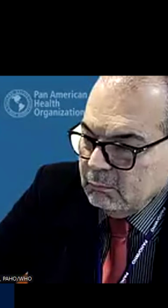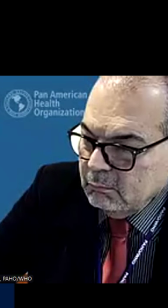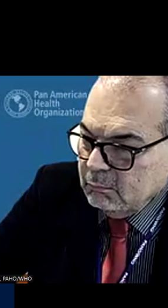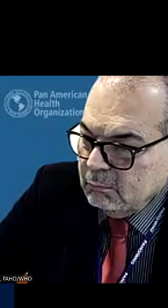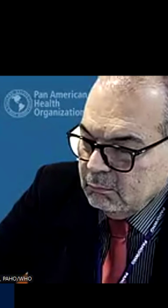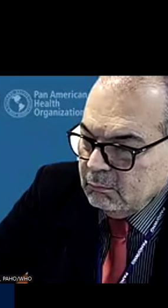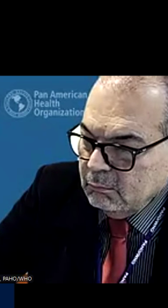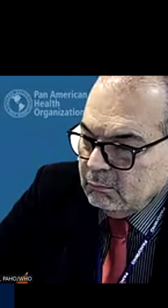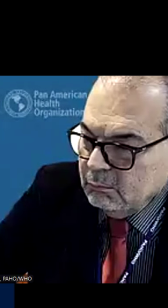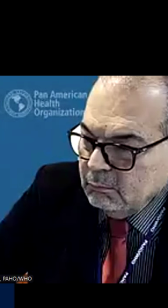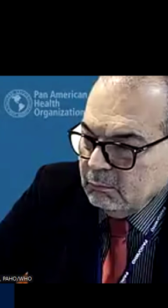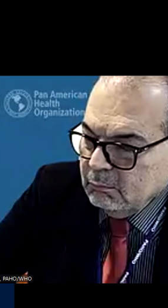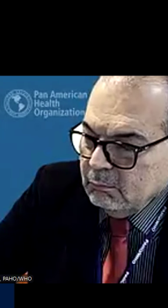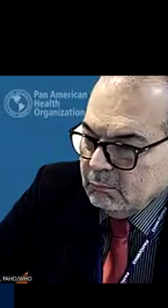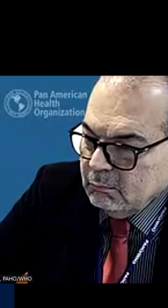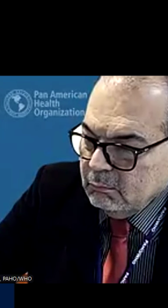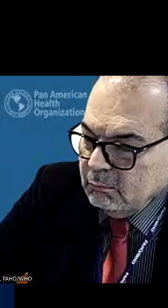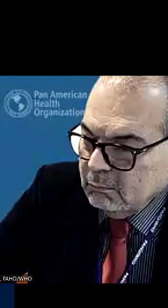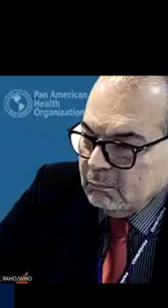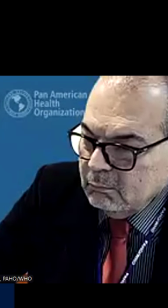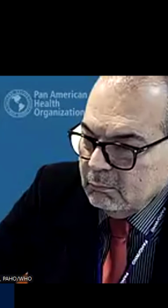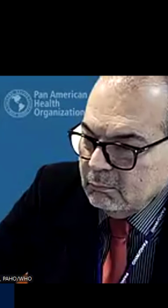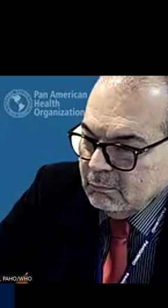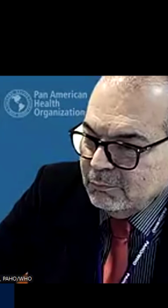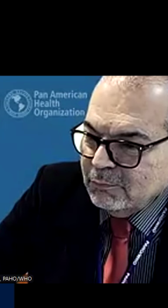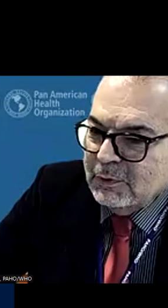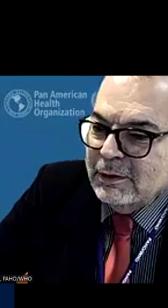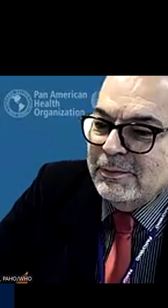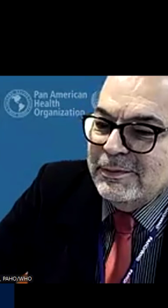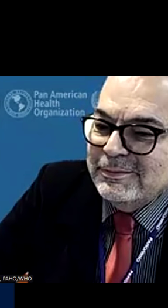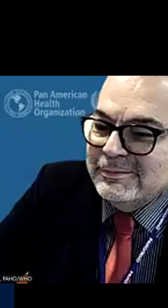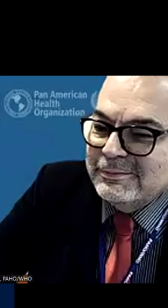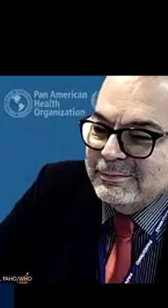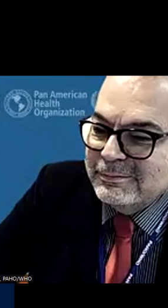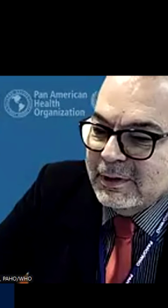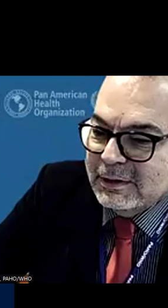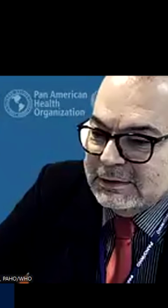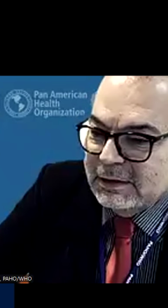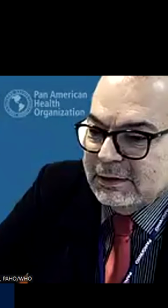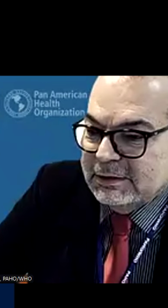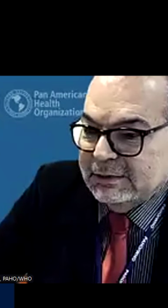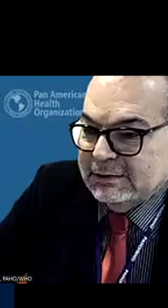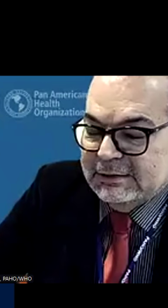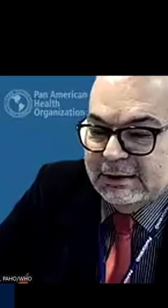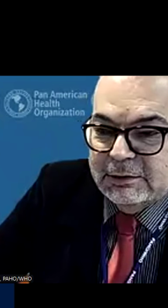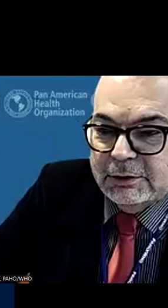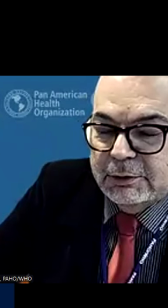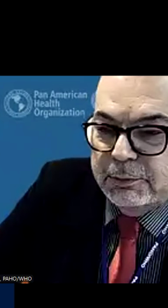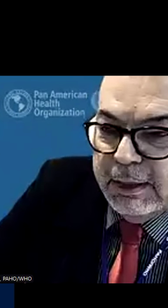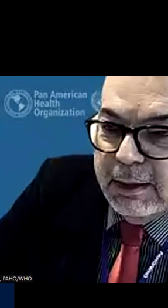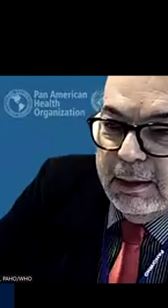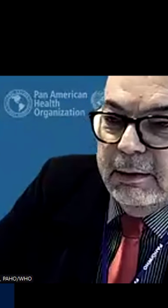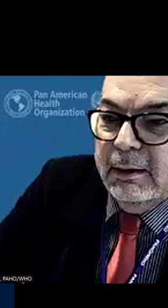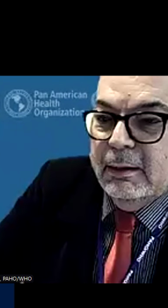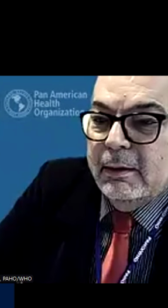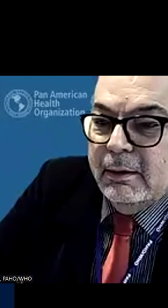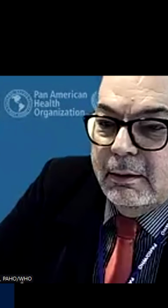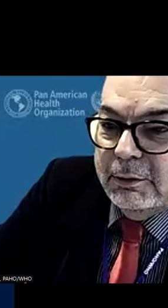This would be real nature-based solution. Thank you, and back to you, Dr. Vega. No, thanks, Dr. Huda.